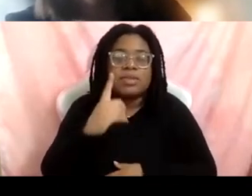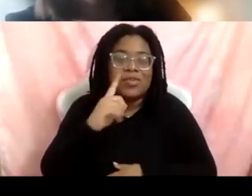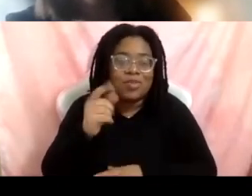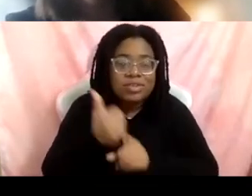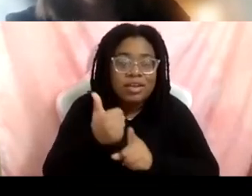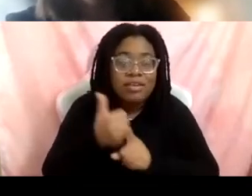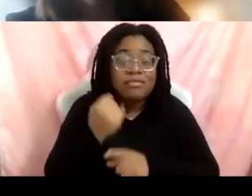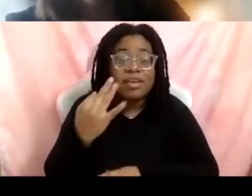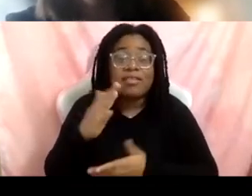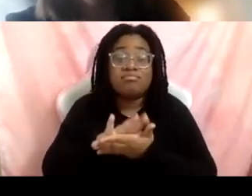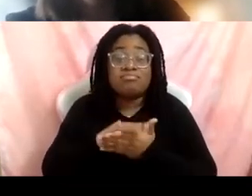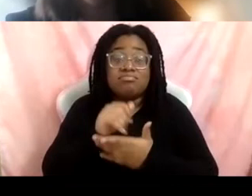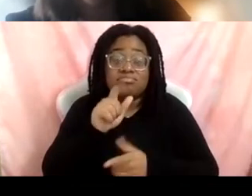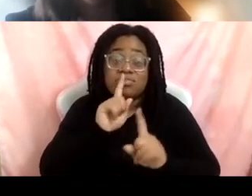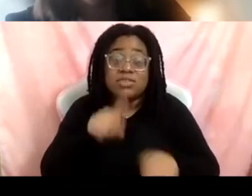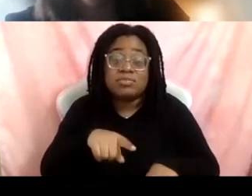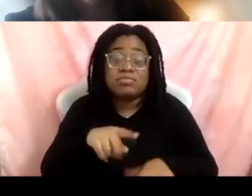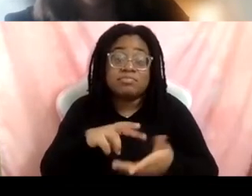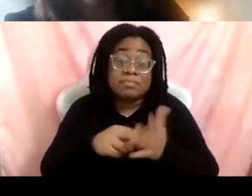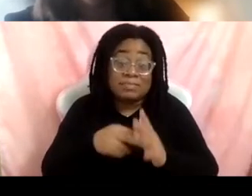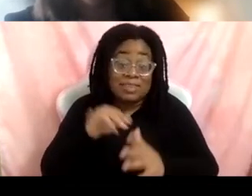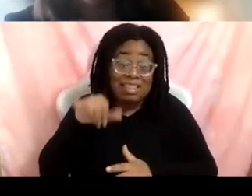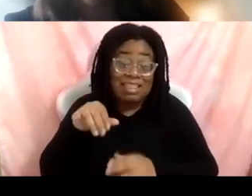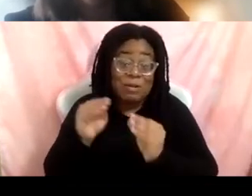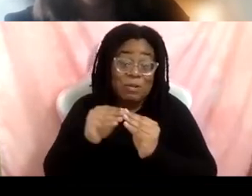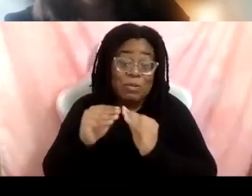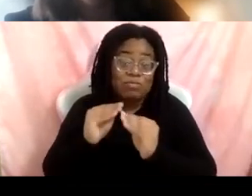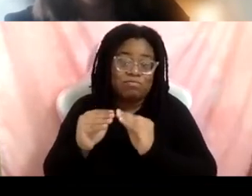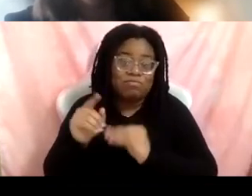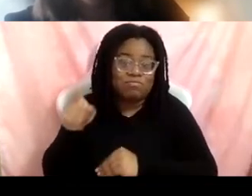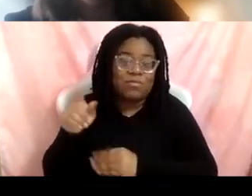the school doesn't respond to it, then, you know, more work needs to be done. There's something wrong with the school.